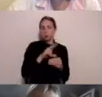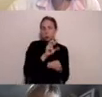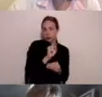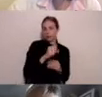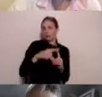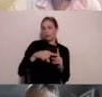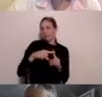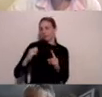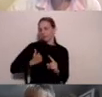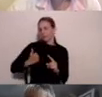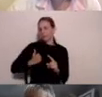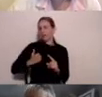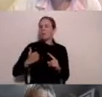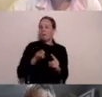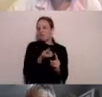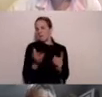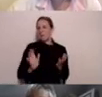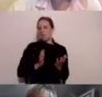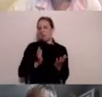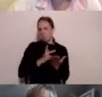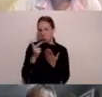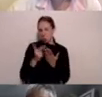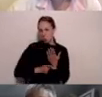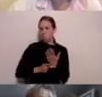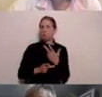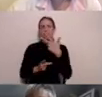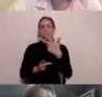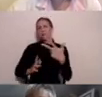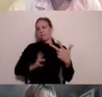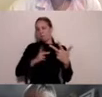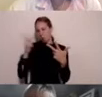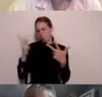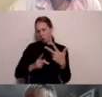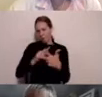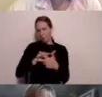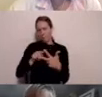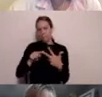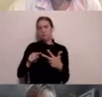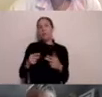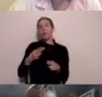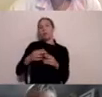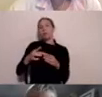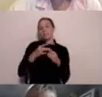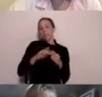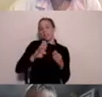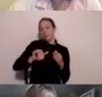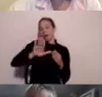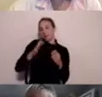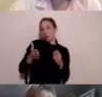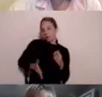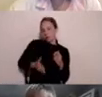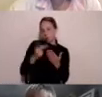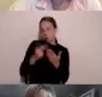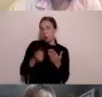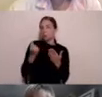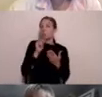many projects and other services, but 3 formal programs. The Guide by Your Side program, which is a team of trained